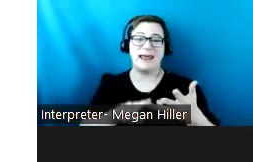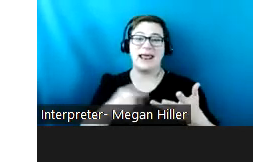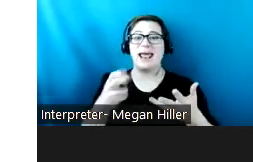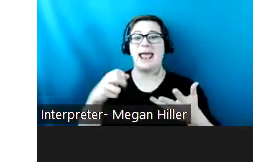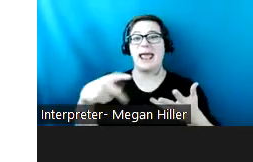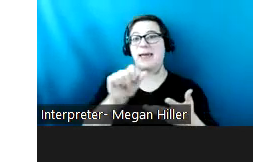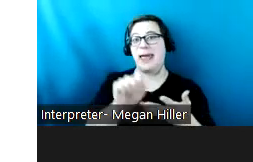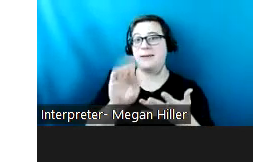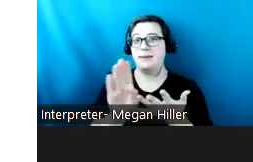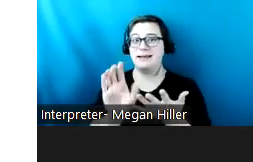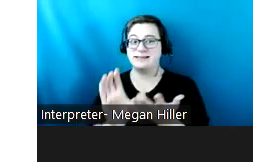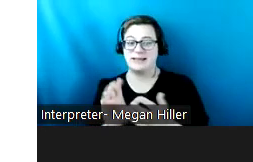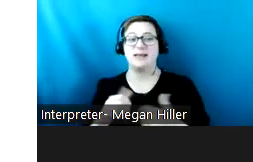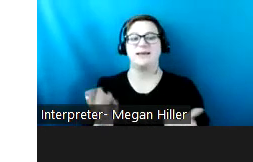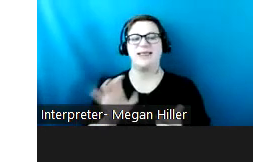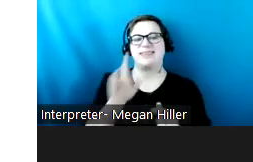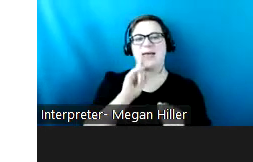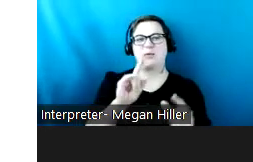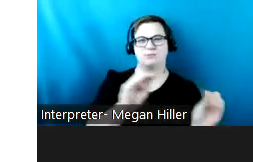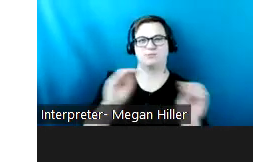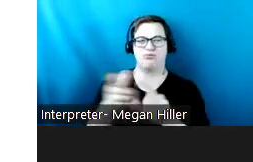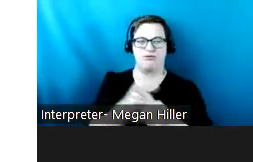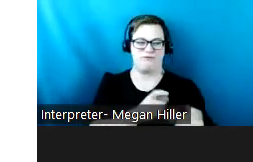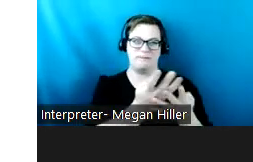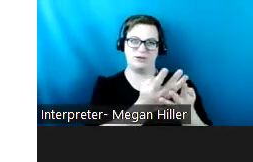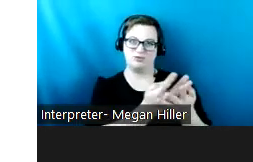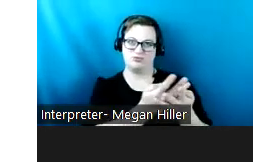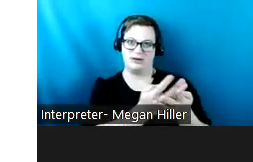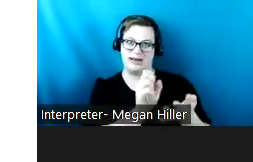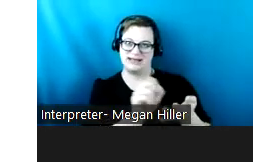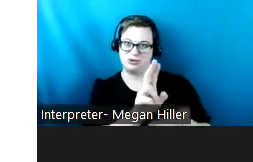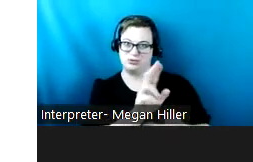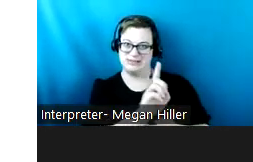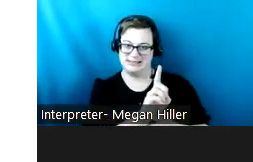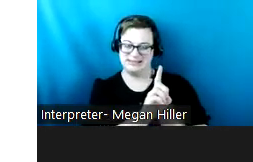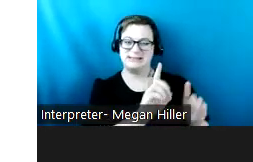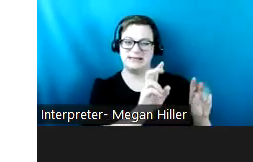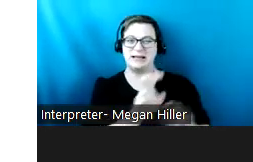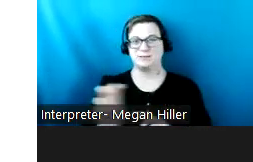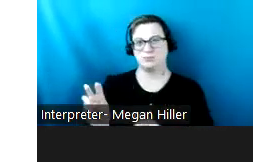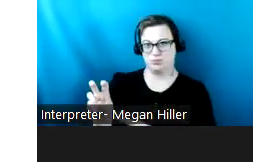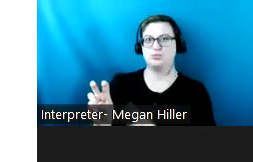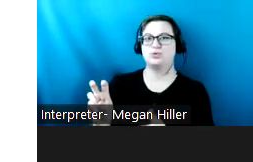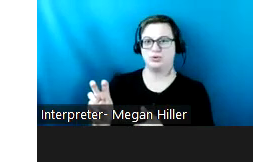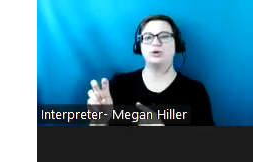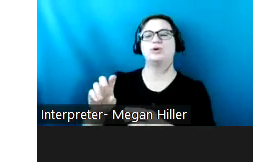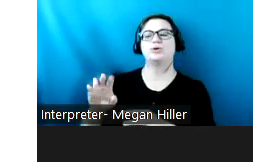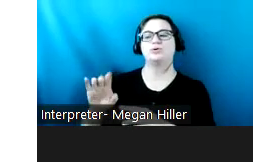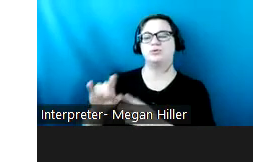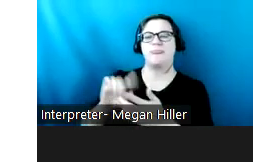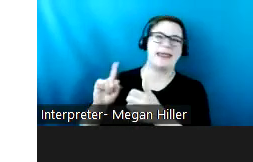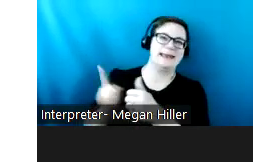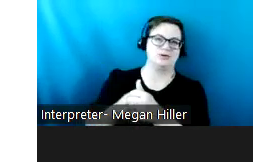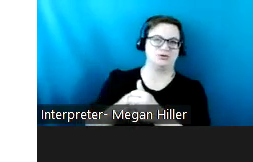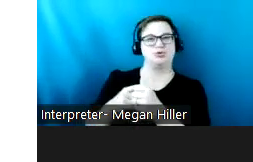was removed from that screening and SUD specific endorsement down into this initial